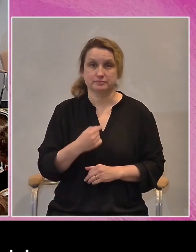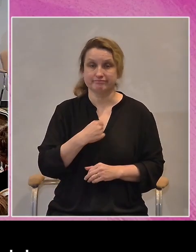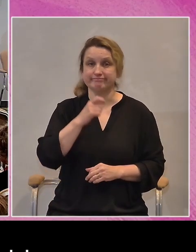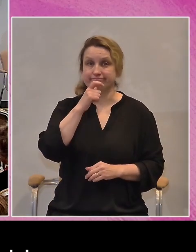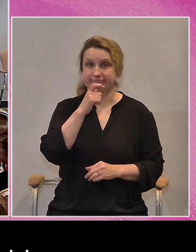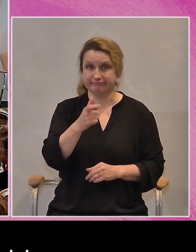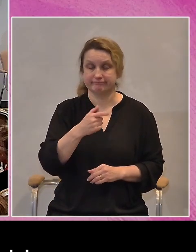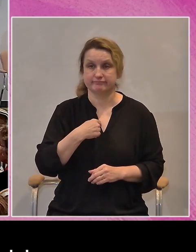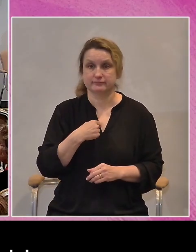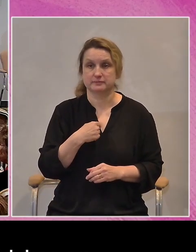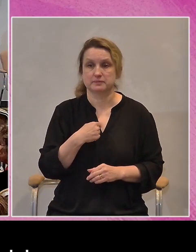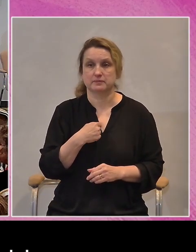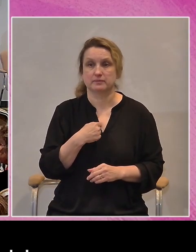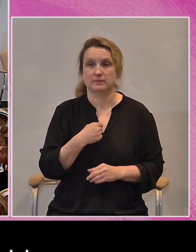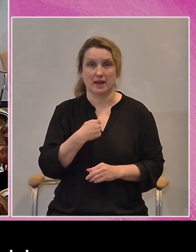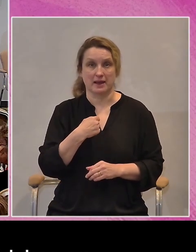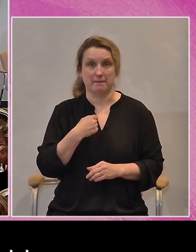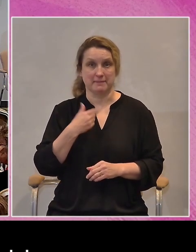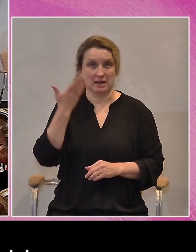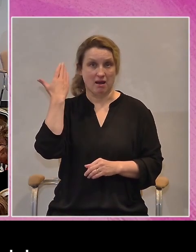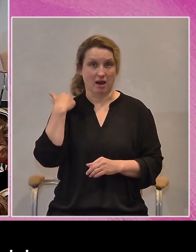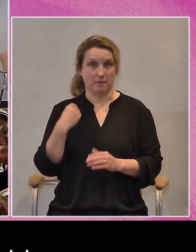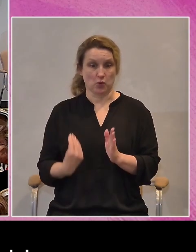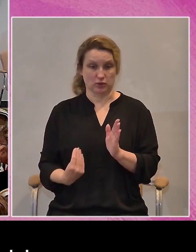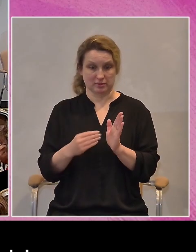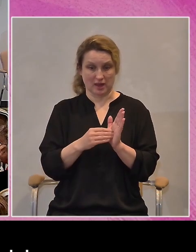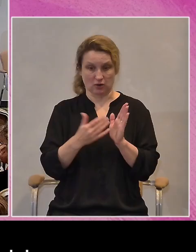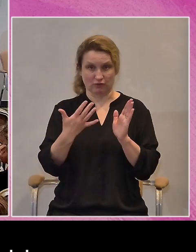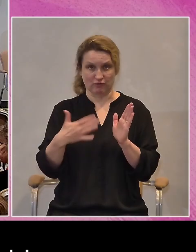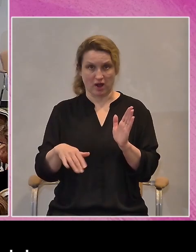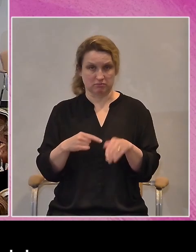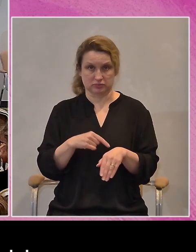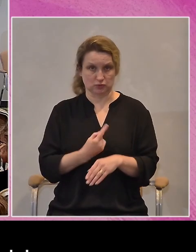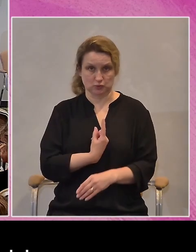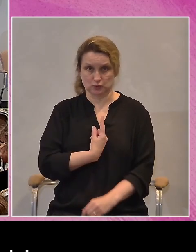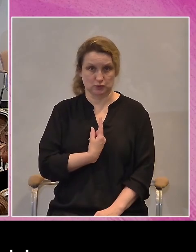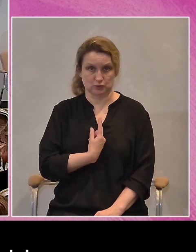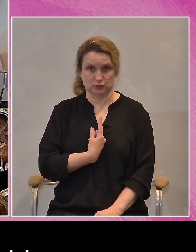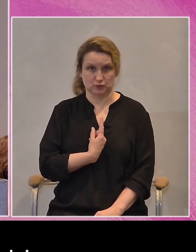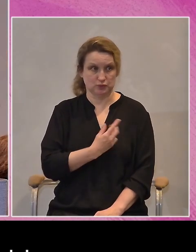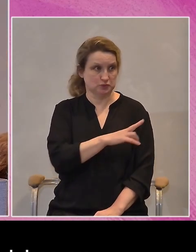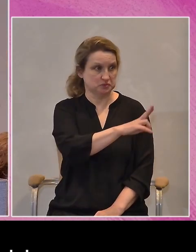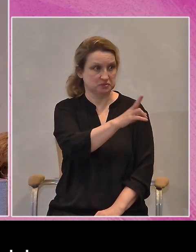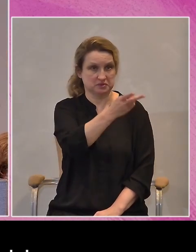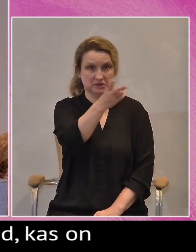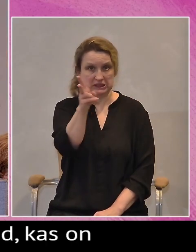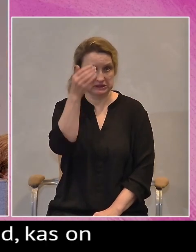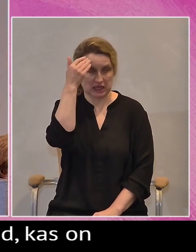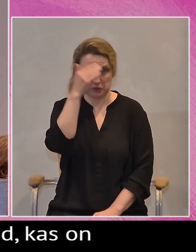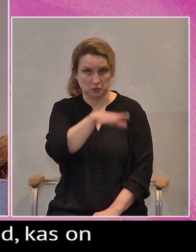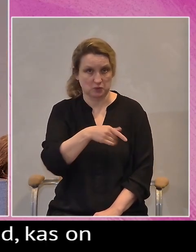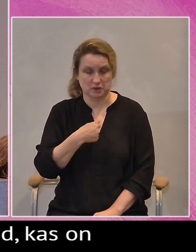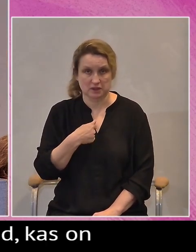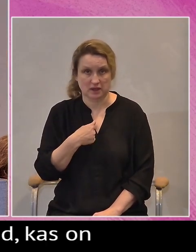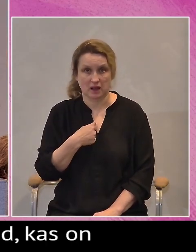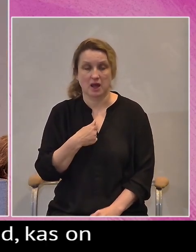direction? I would say that when I received my diagnosis a long time ago,